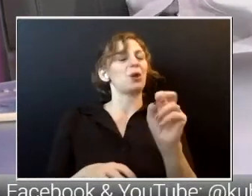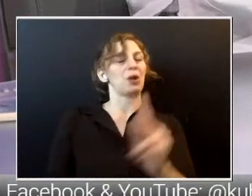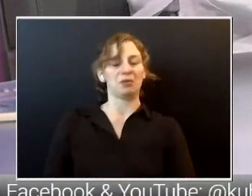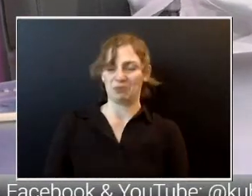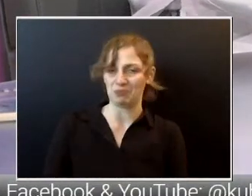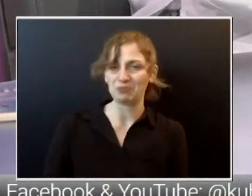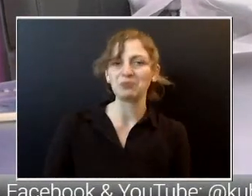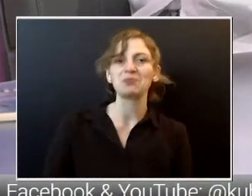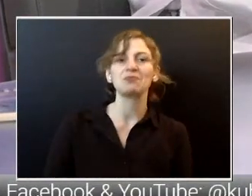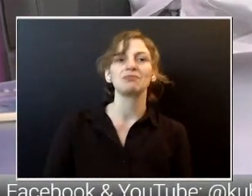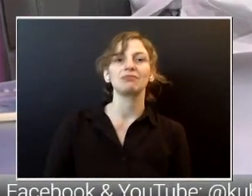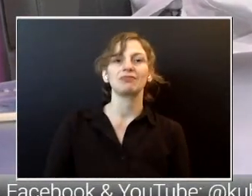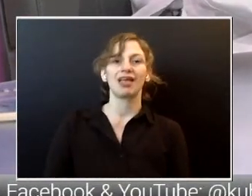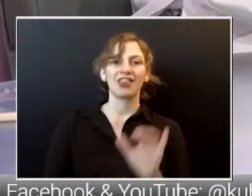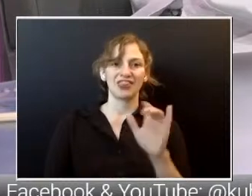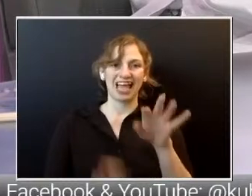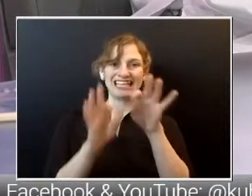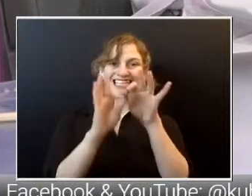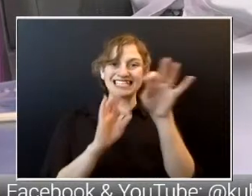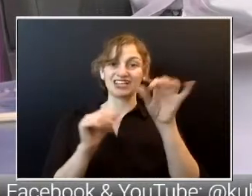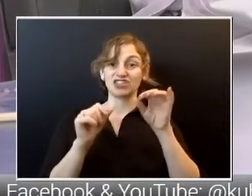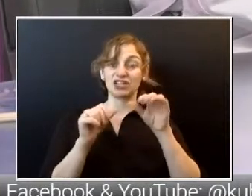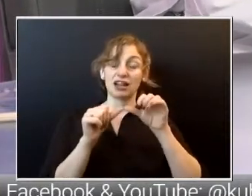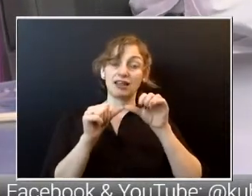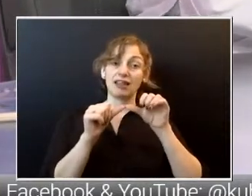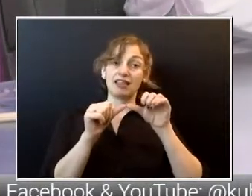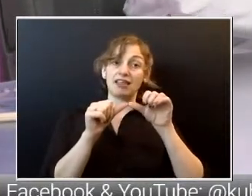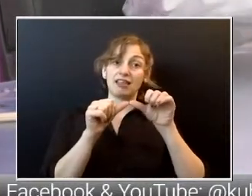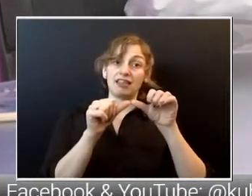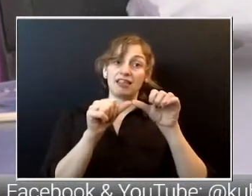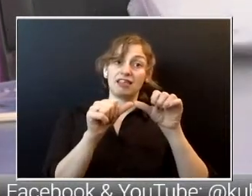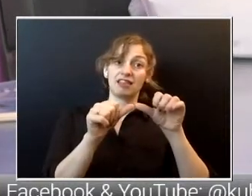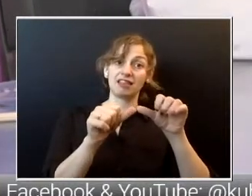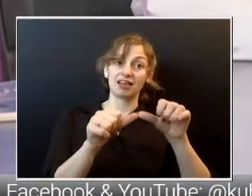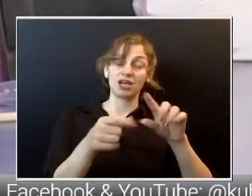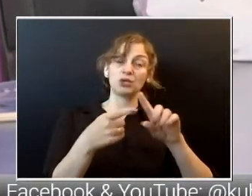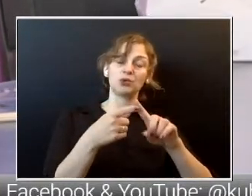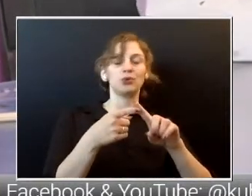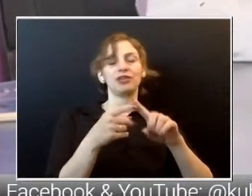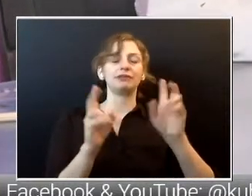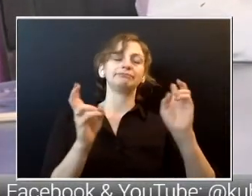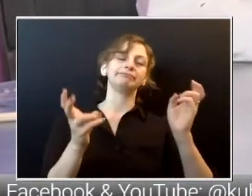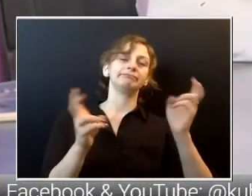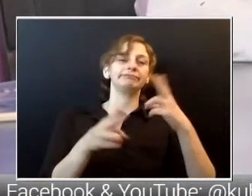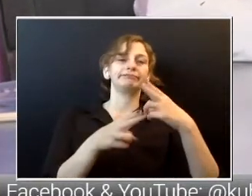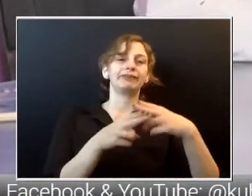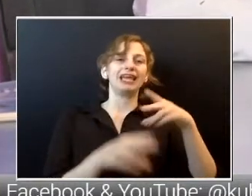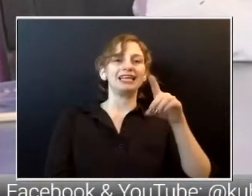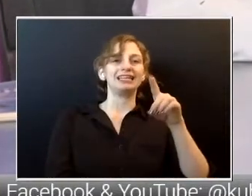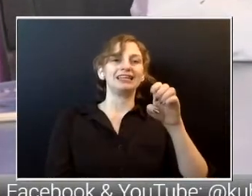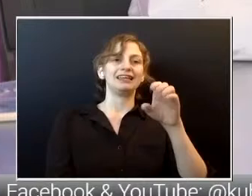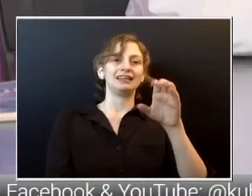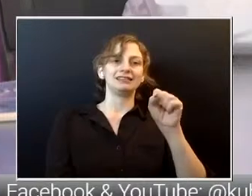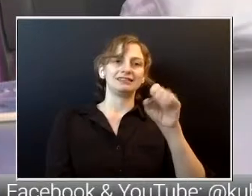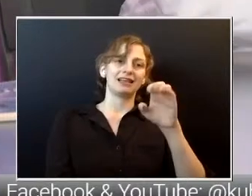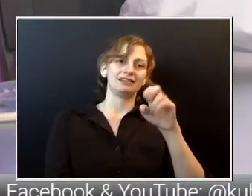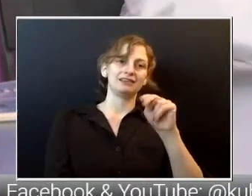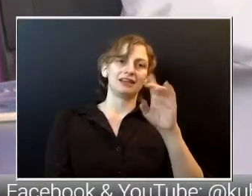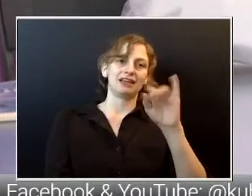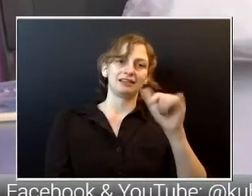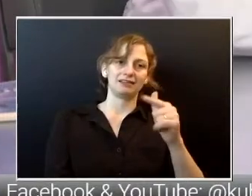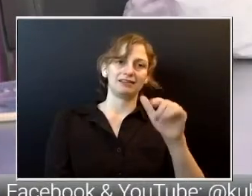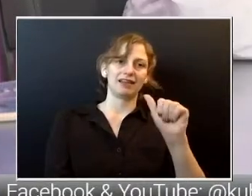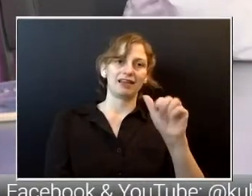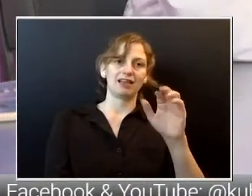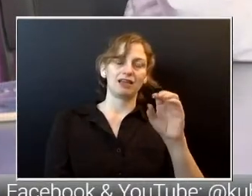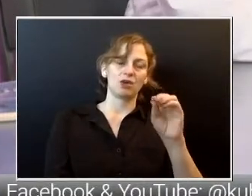dissection goes all the way down to what we call descending aorta, which is the continuation of the aorta in the back that goes to